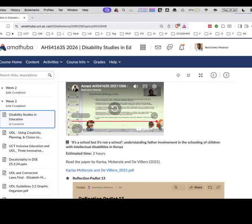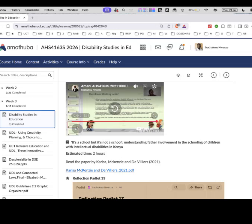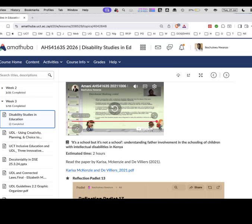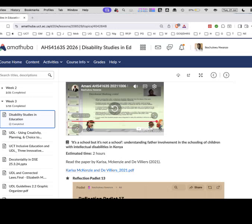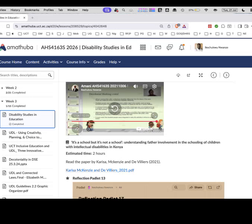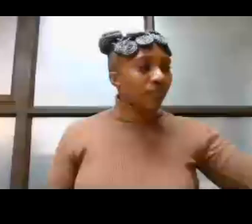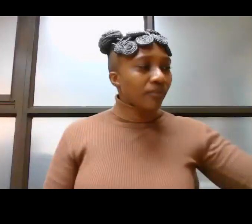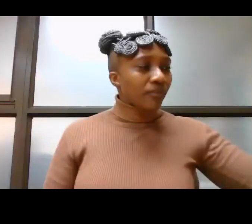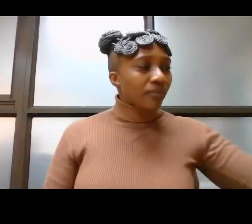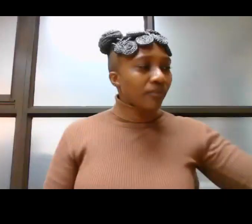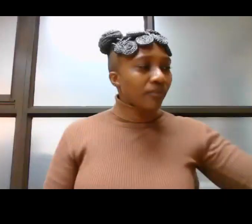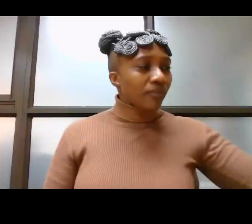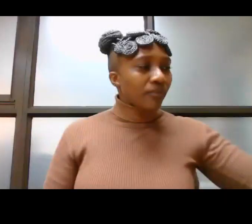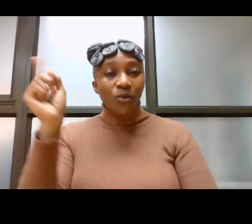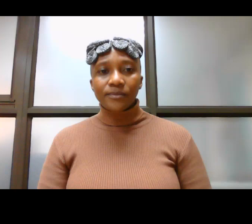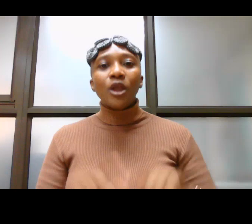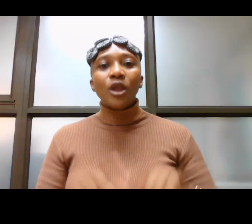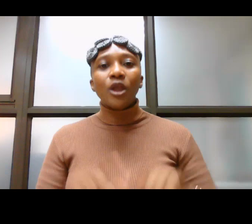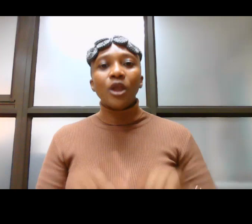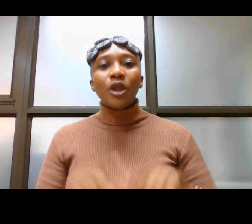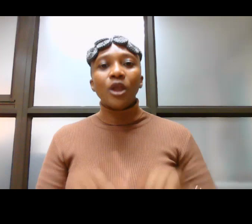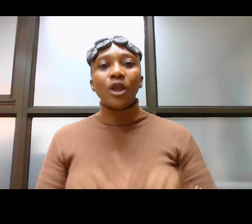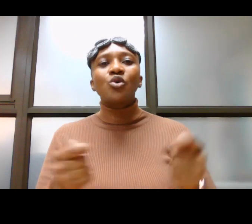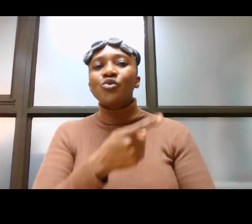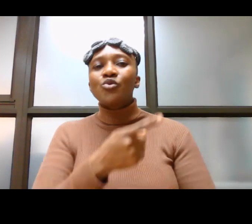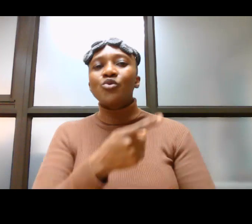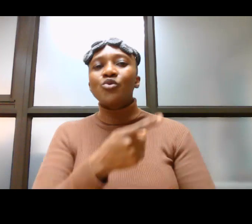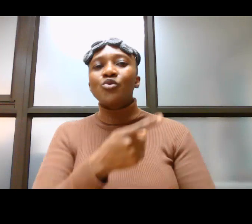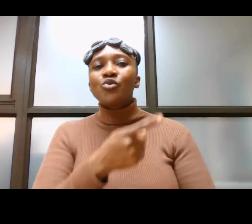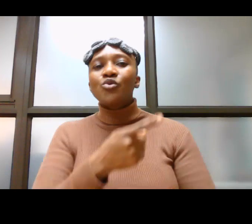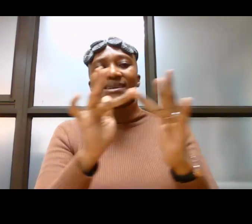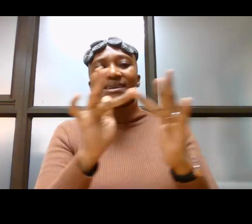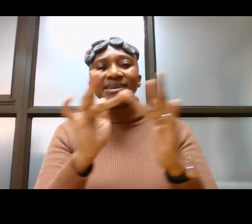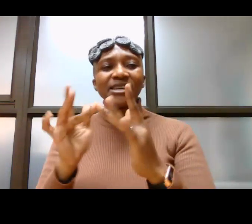What jumped out at you? What connections did you make?